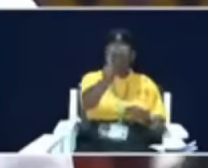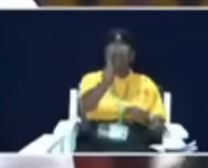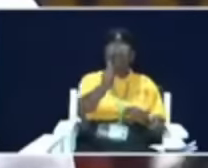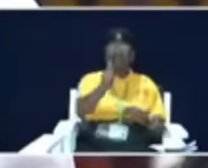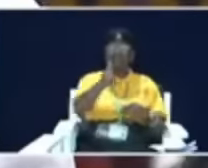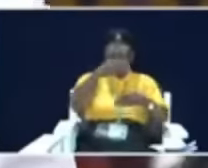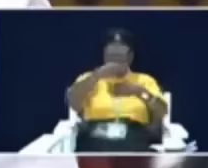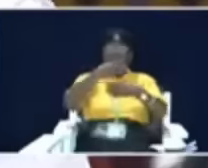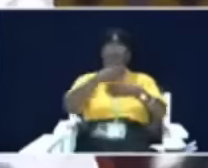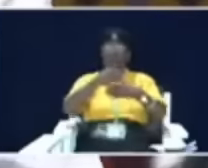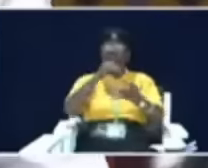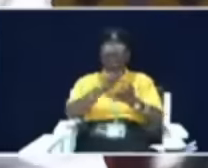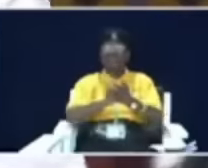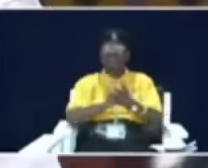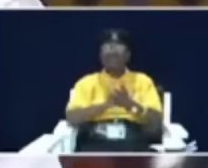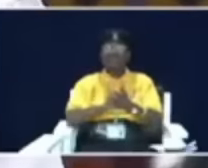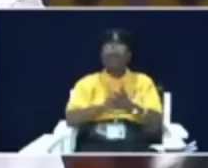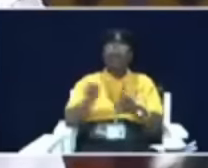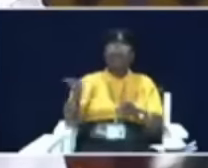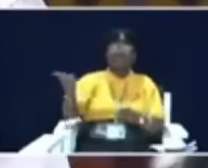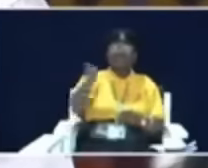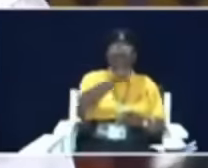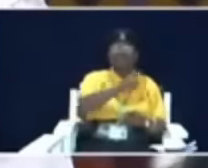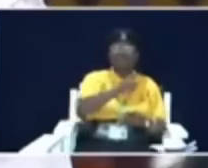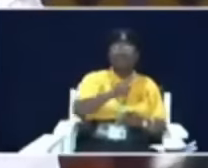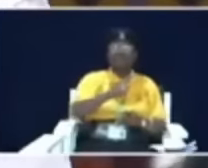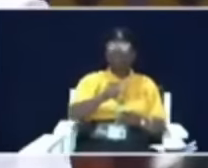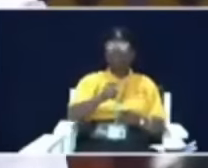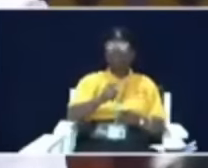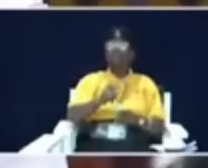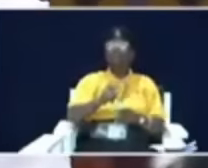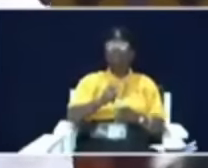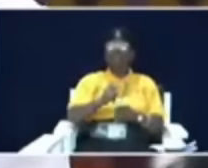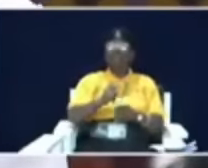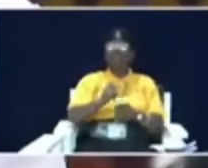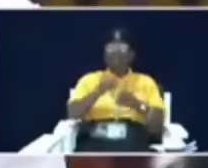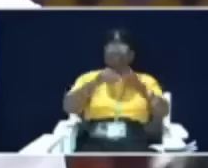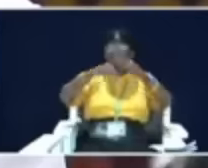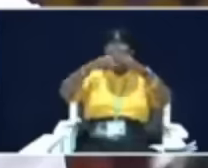Walls that you erected yourself,